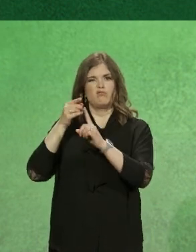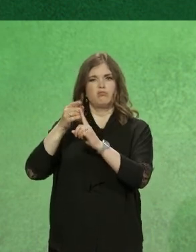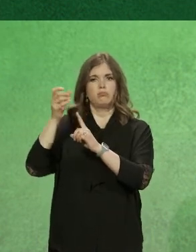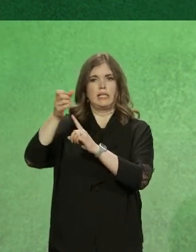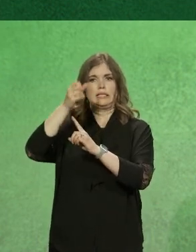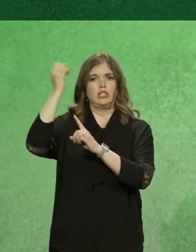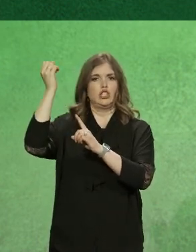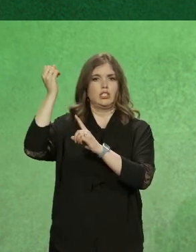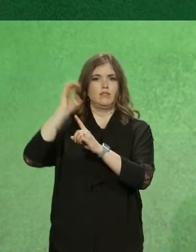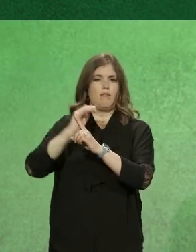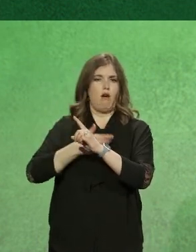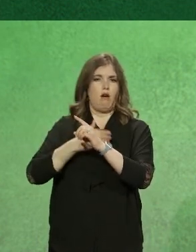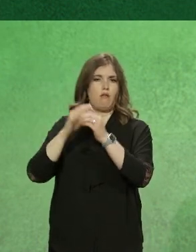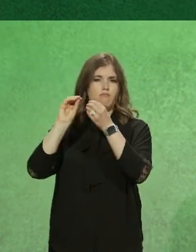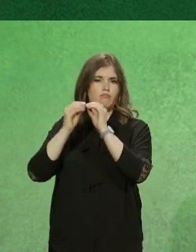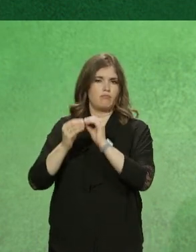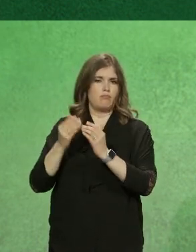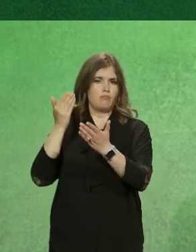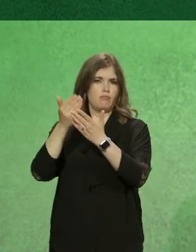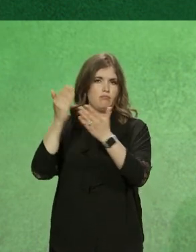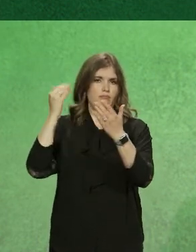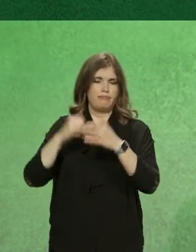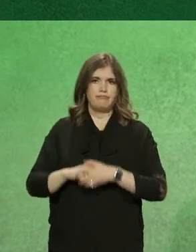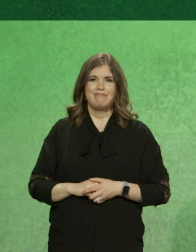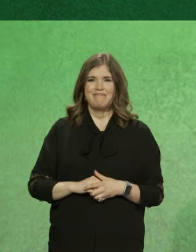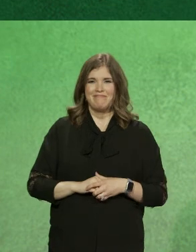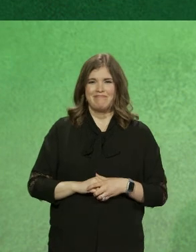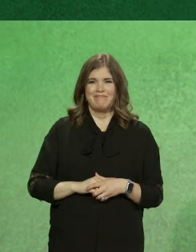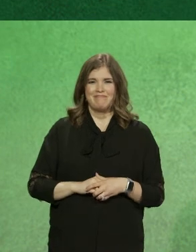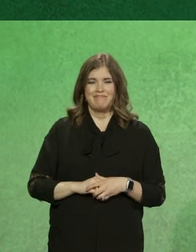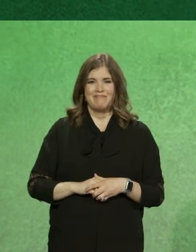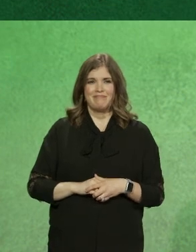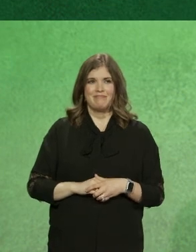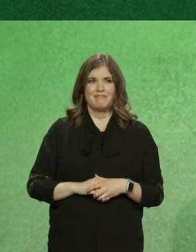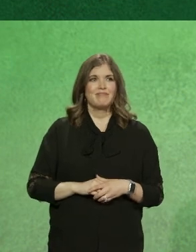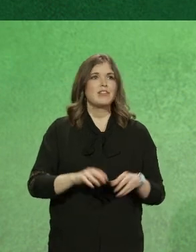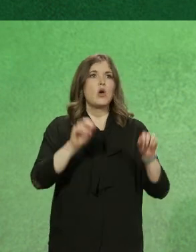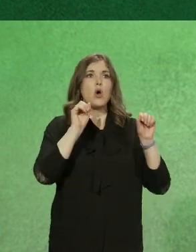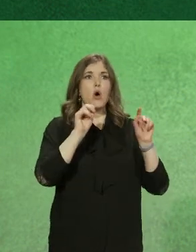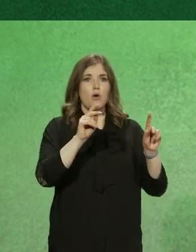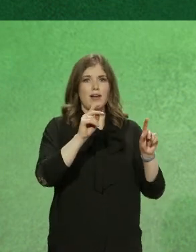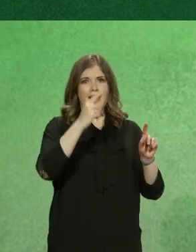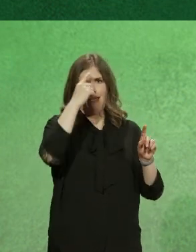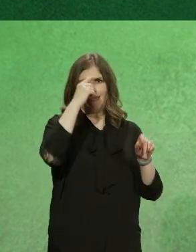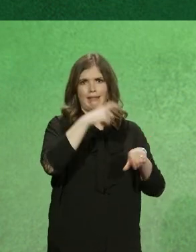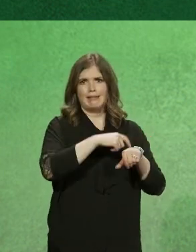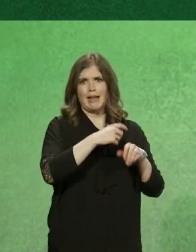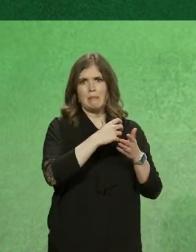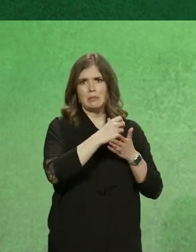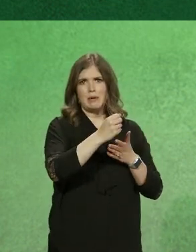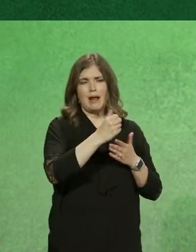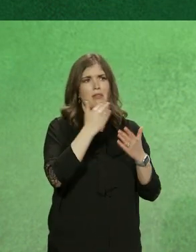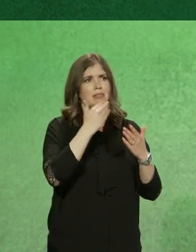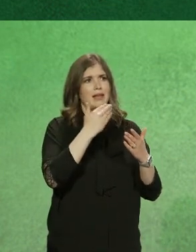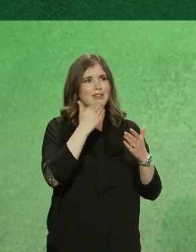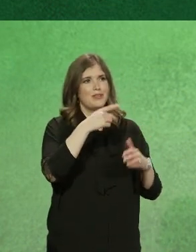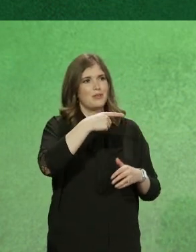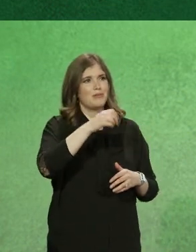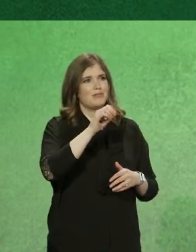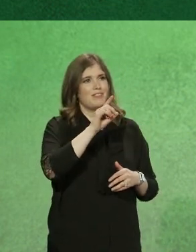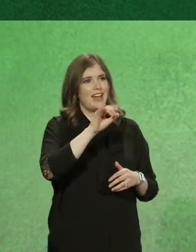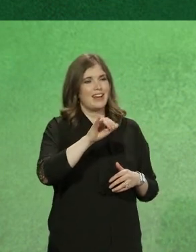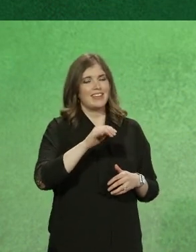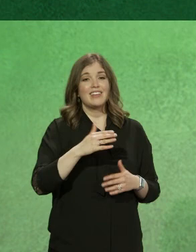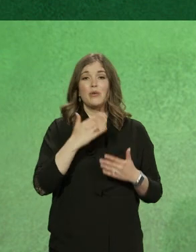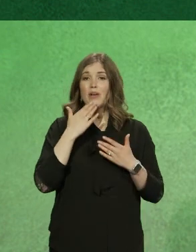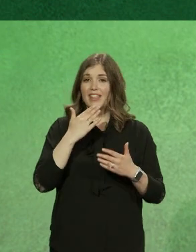those statistics. Okay, I think we've run out of time. Thanks very much, Paddy. Okay,